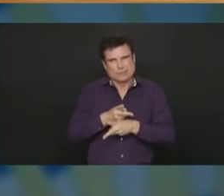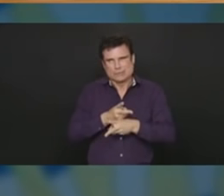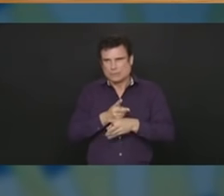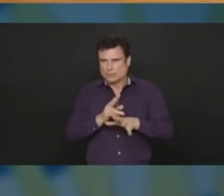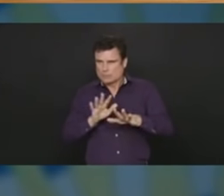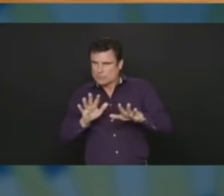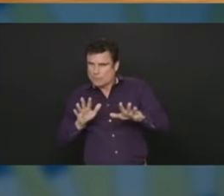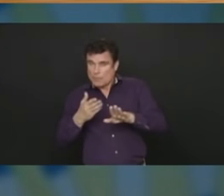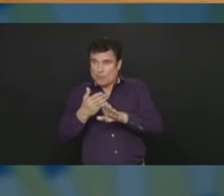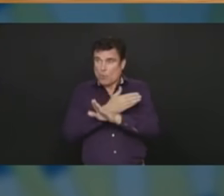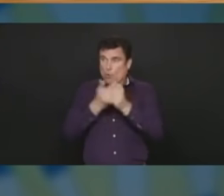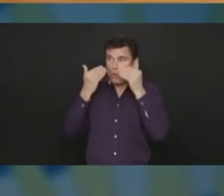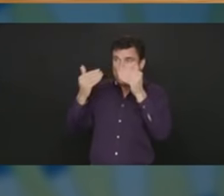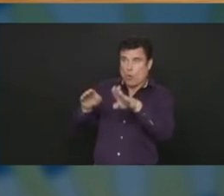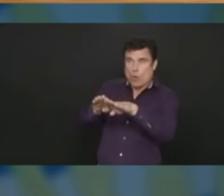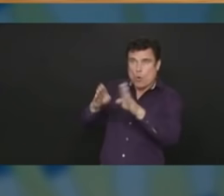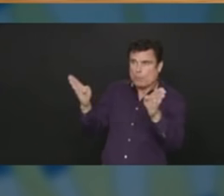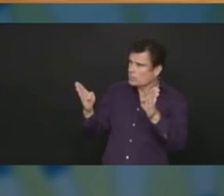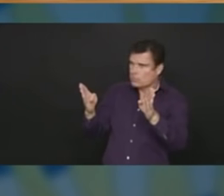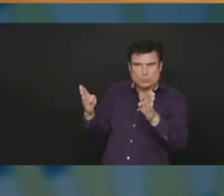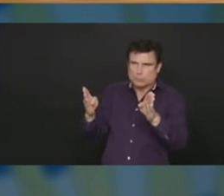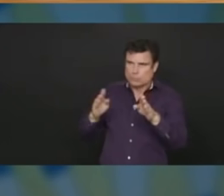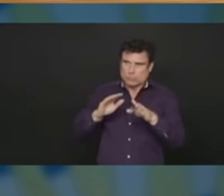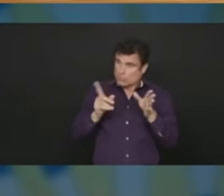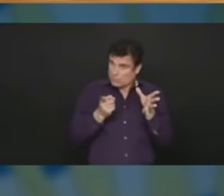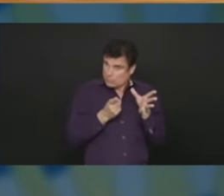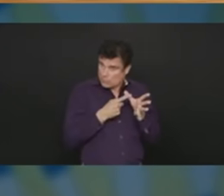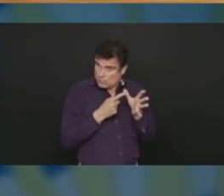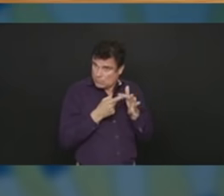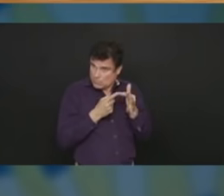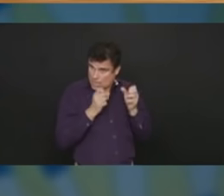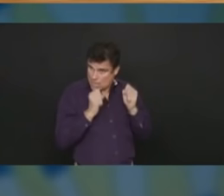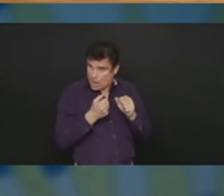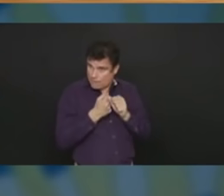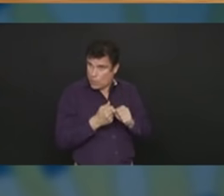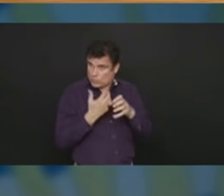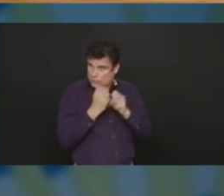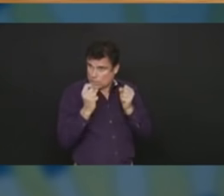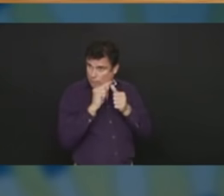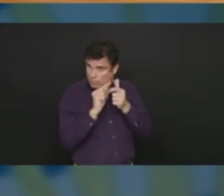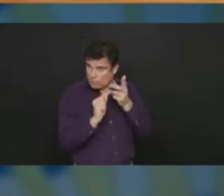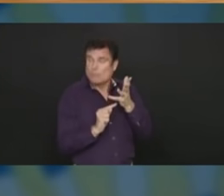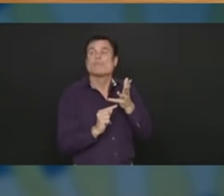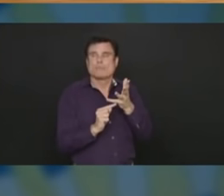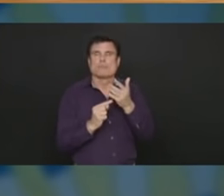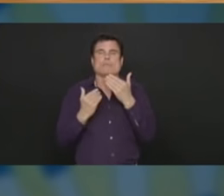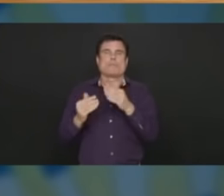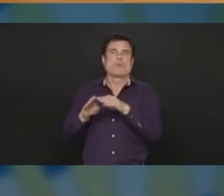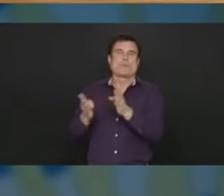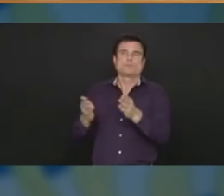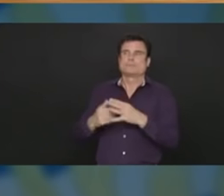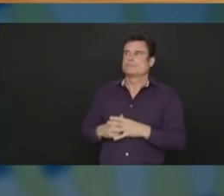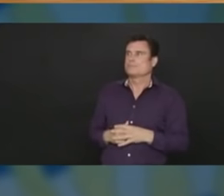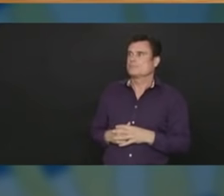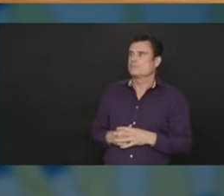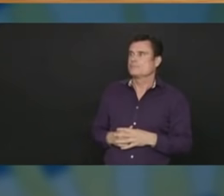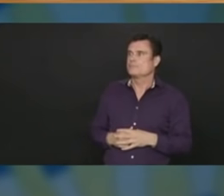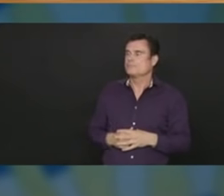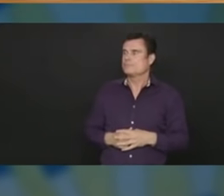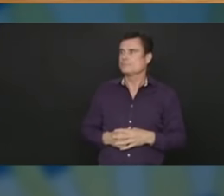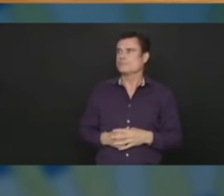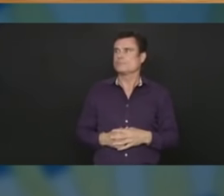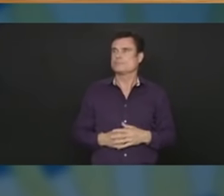distancing that we've done, and I showed you before that we have our physical distancing and the staying and working from